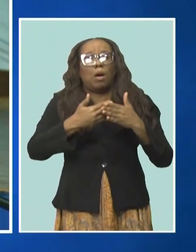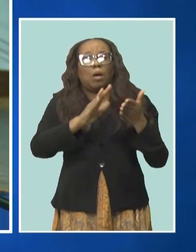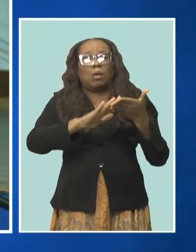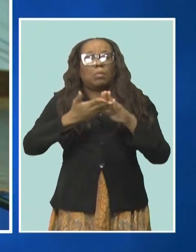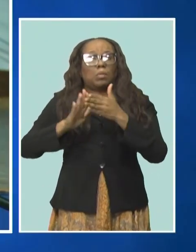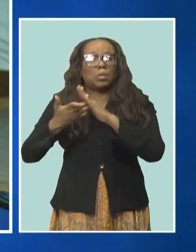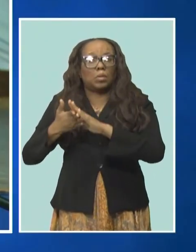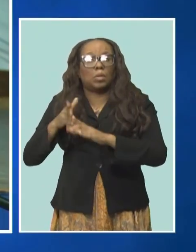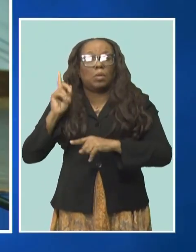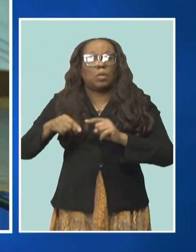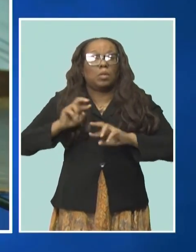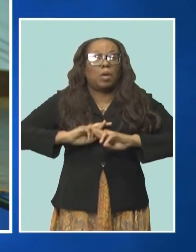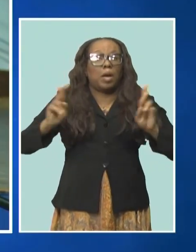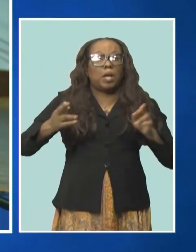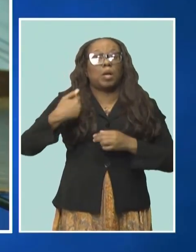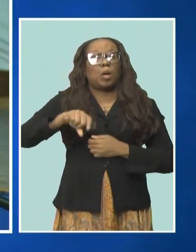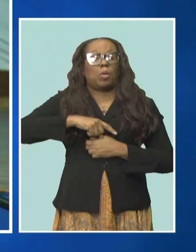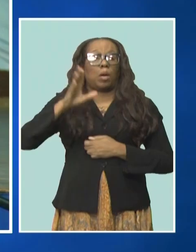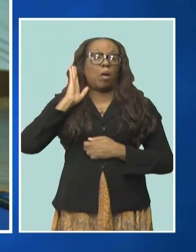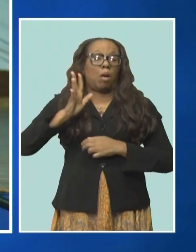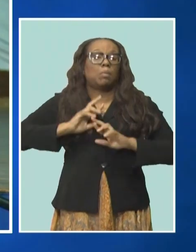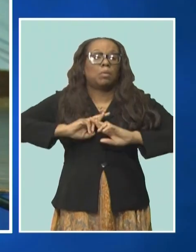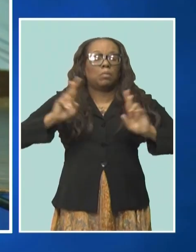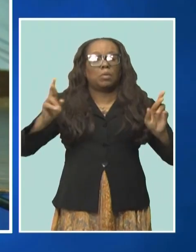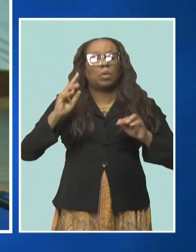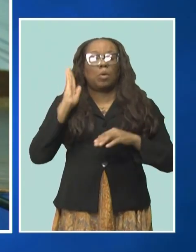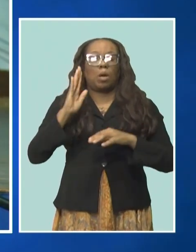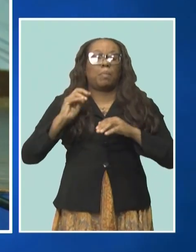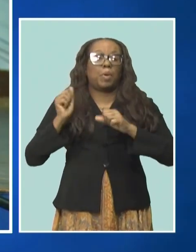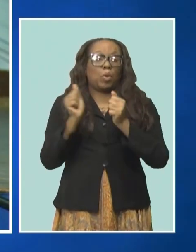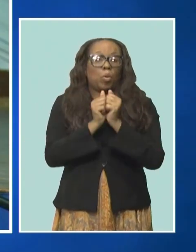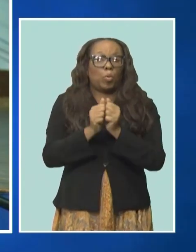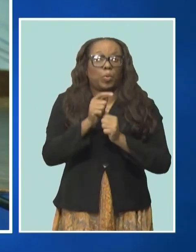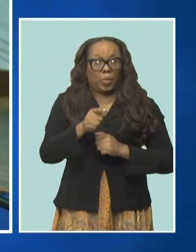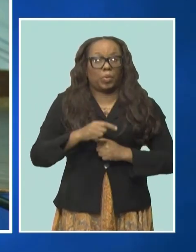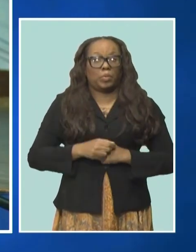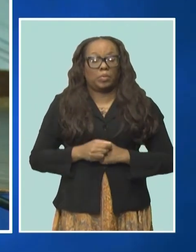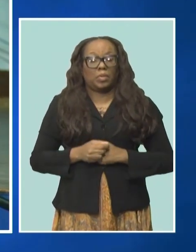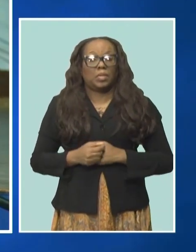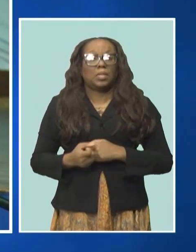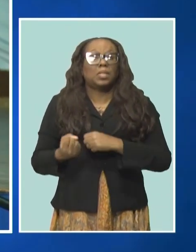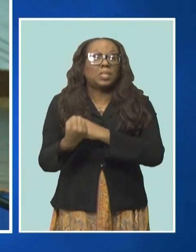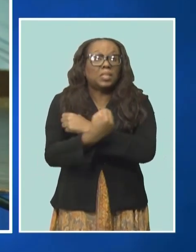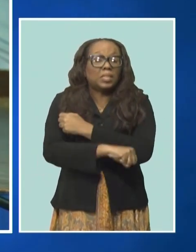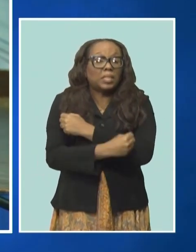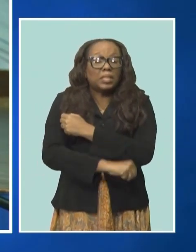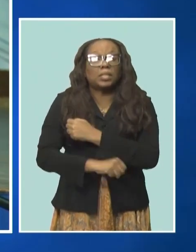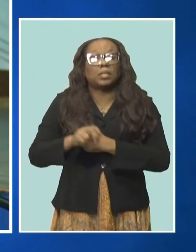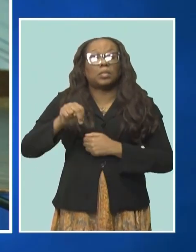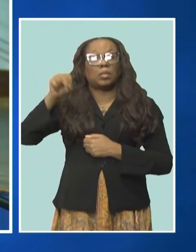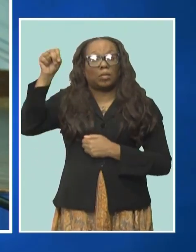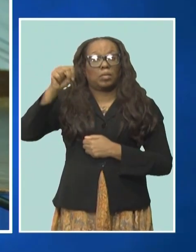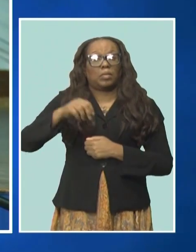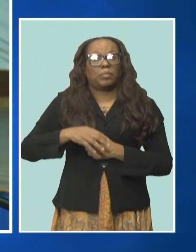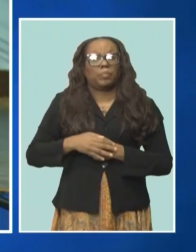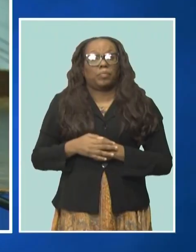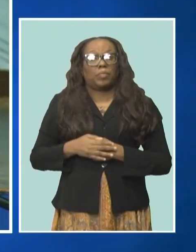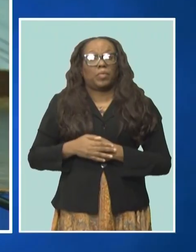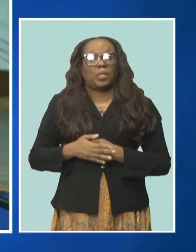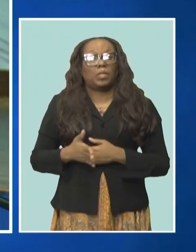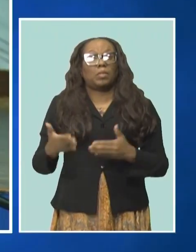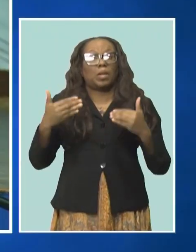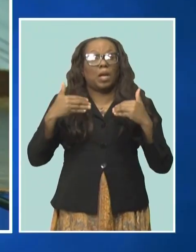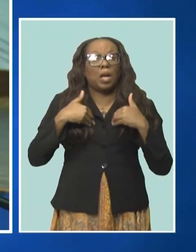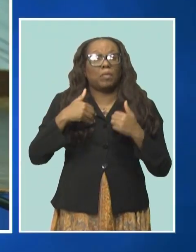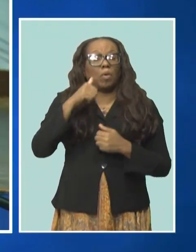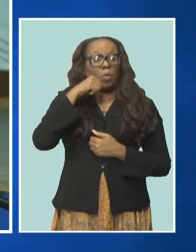time comes, we will be there with them. So the people of St. James North, you have a woman